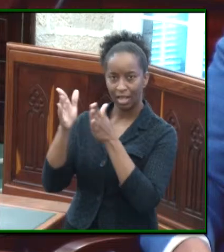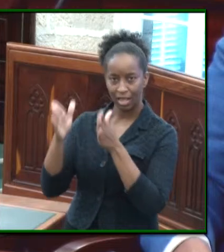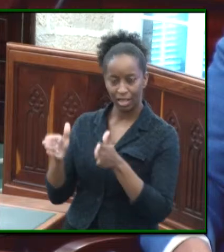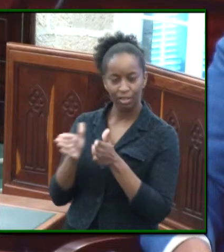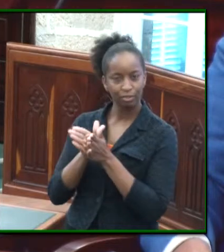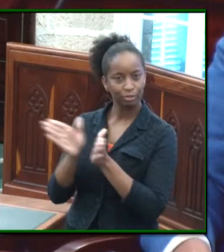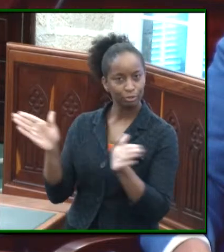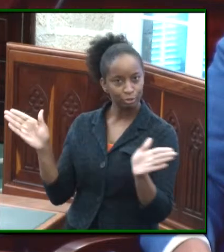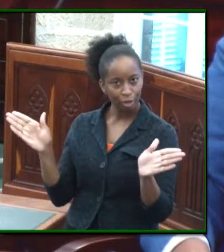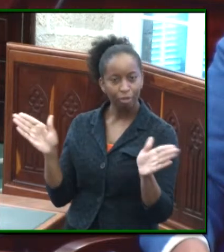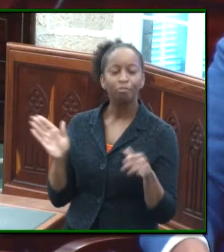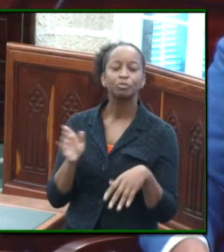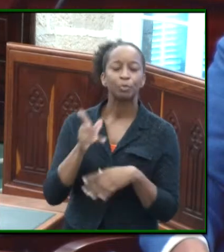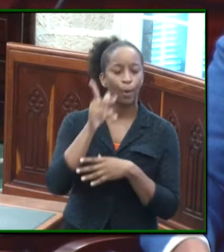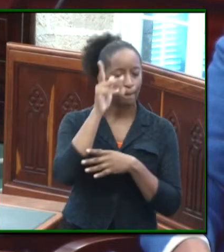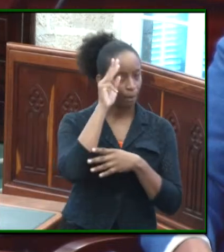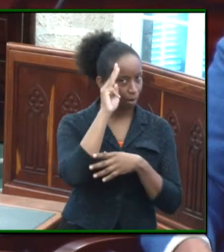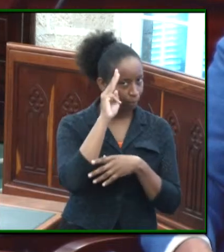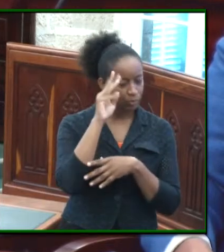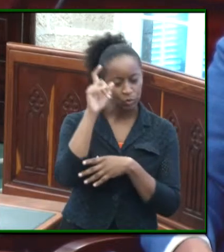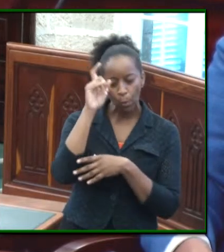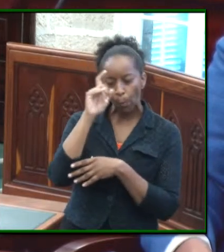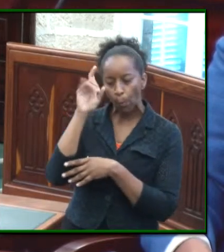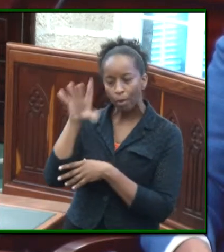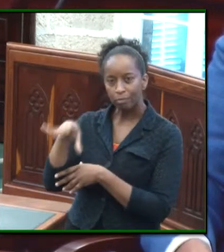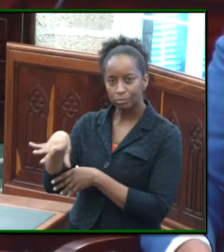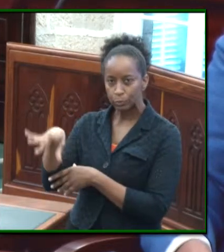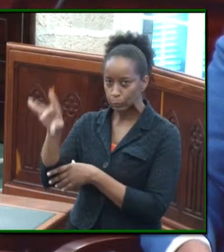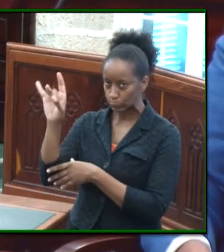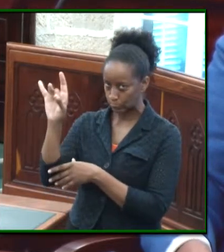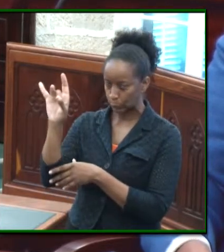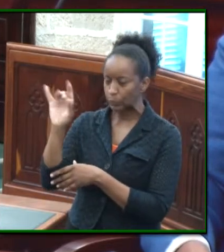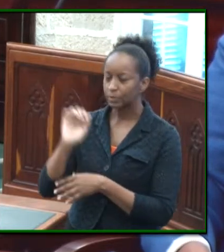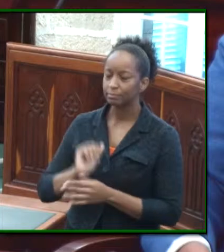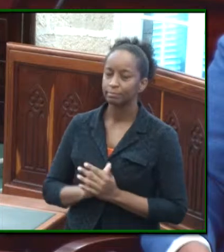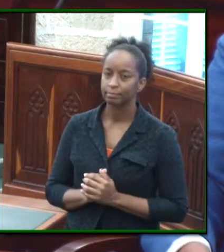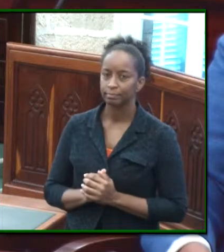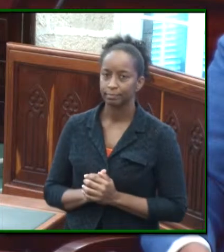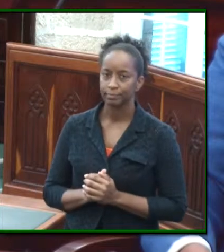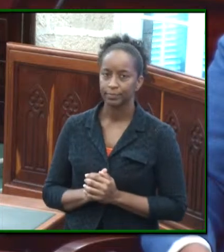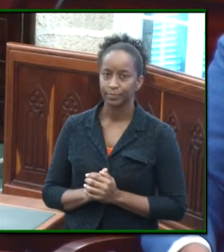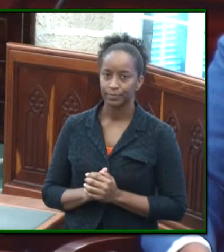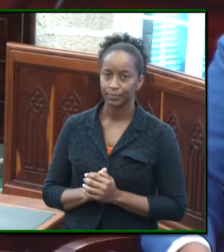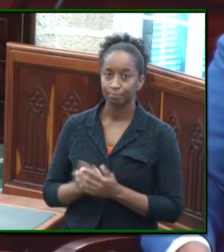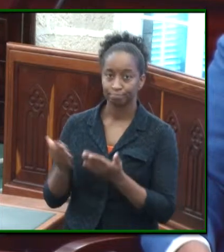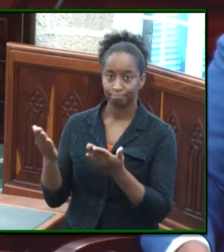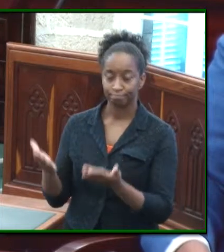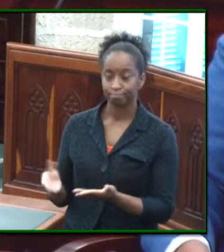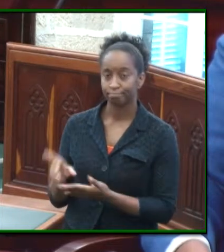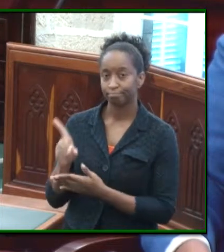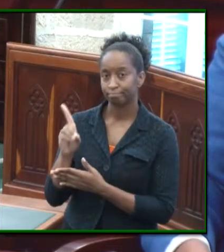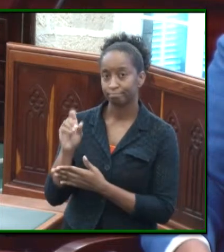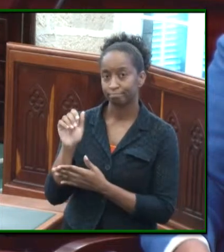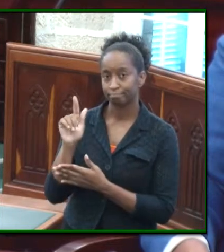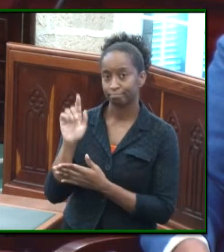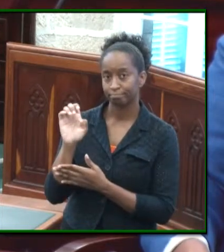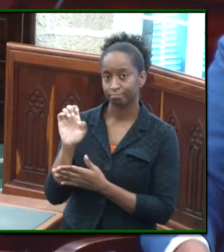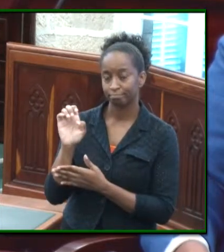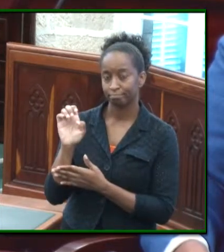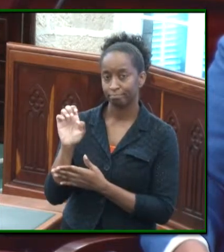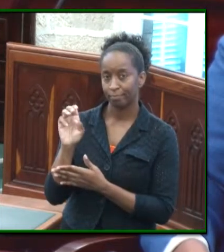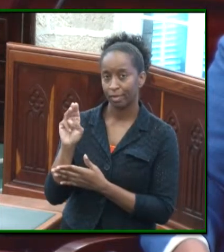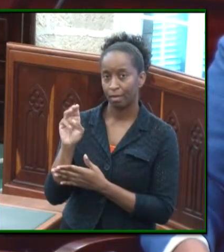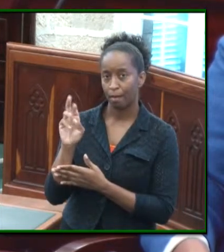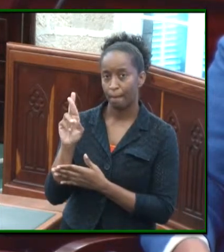Minister for making a wise choice in the Attorney General, Dale Marshall. But my